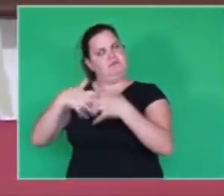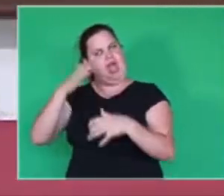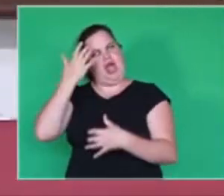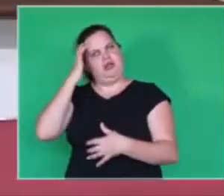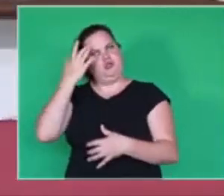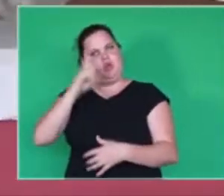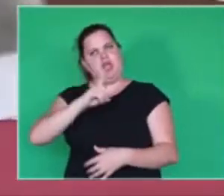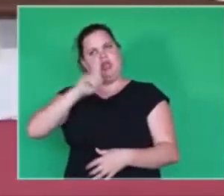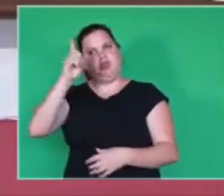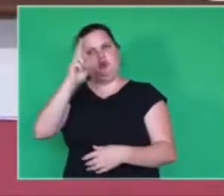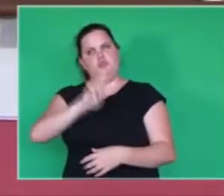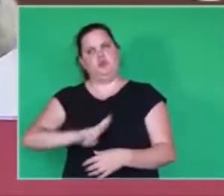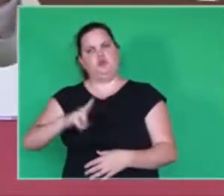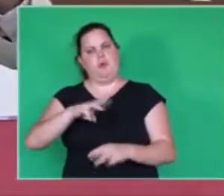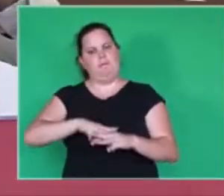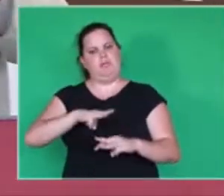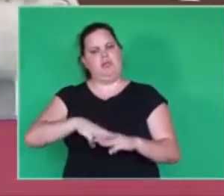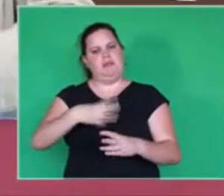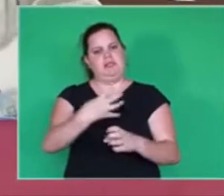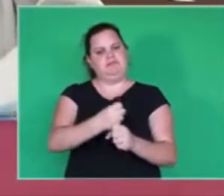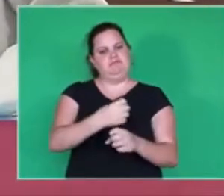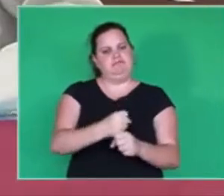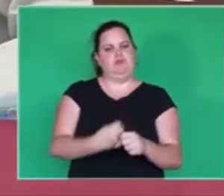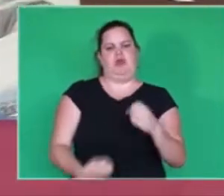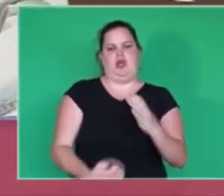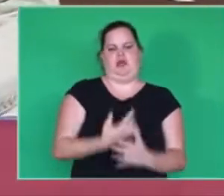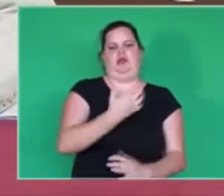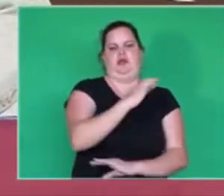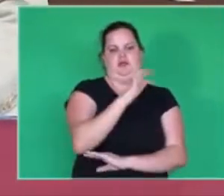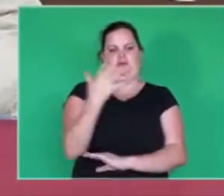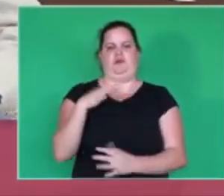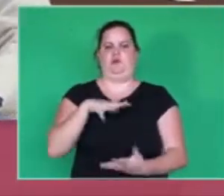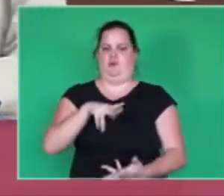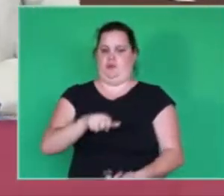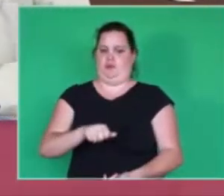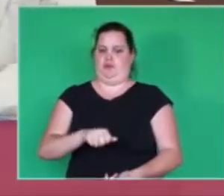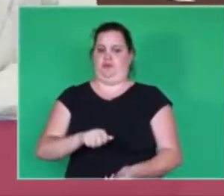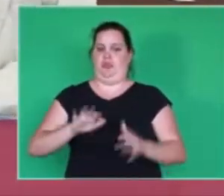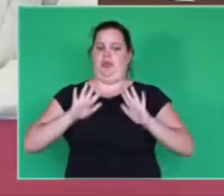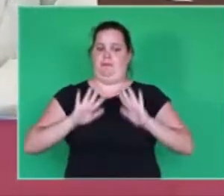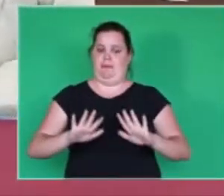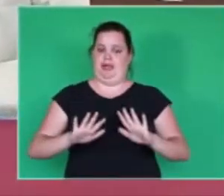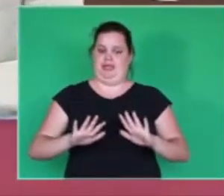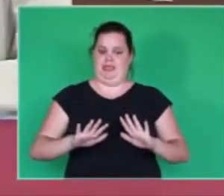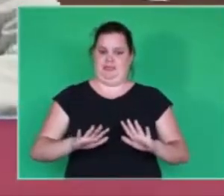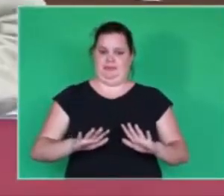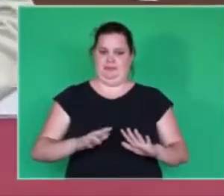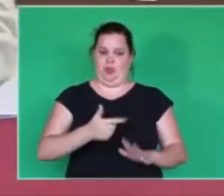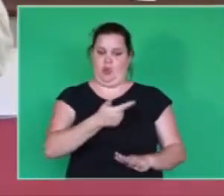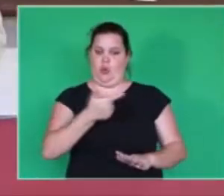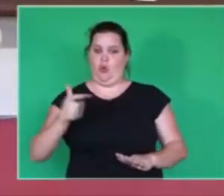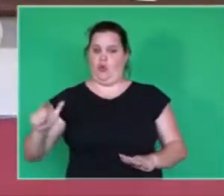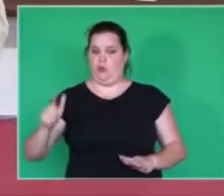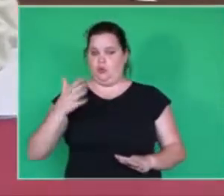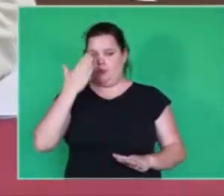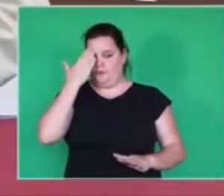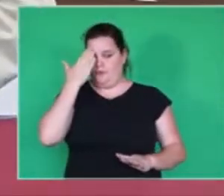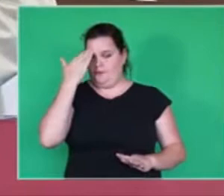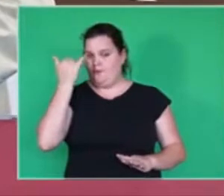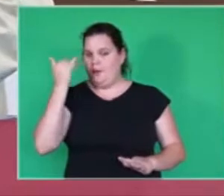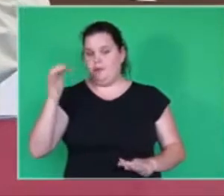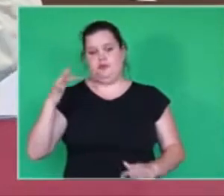everything was cosmology. He wasn't worried about man. But Protagoras was